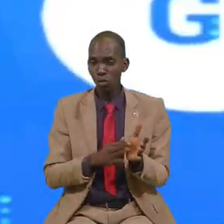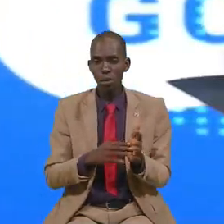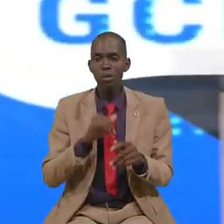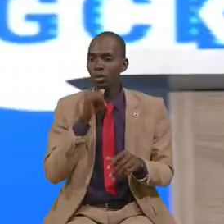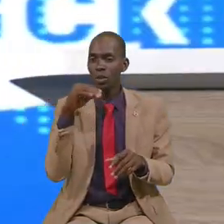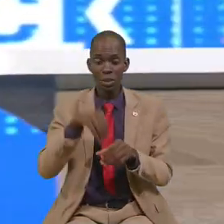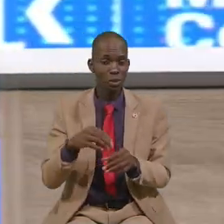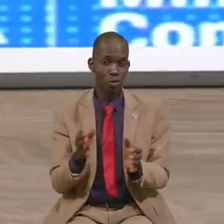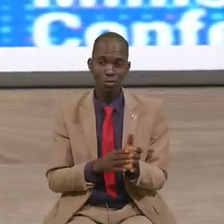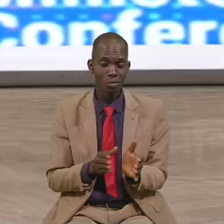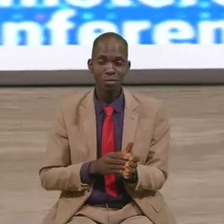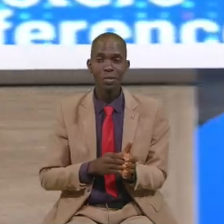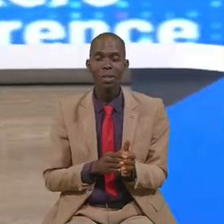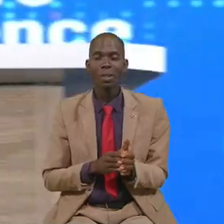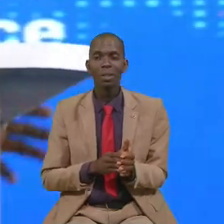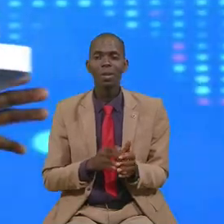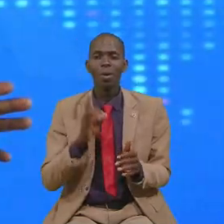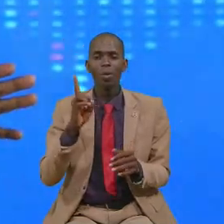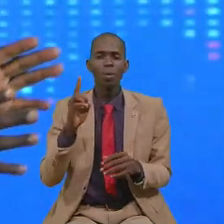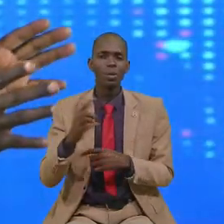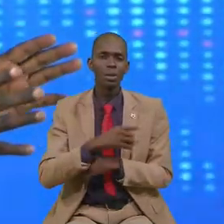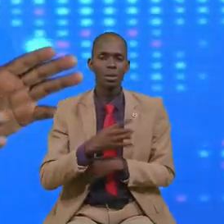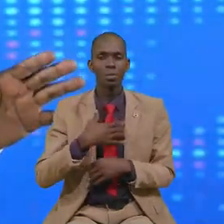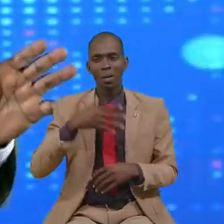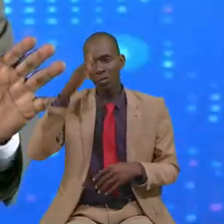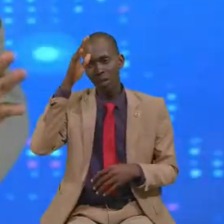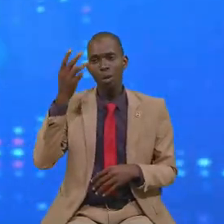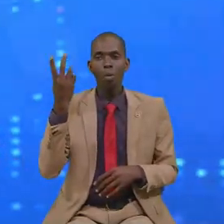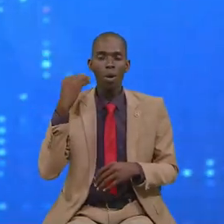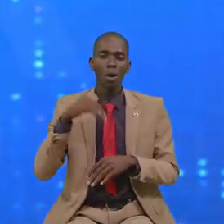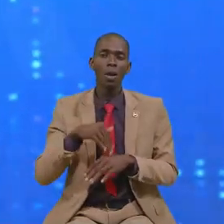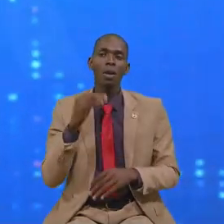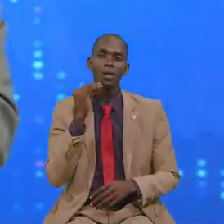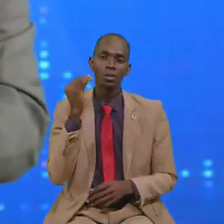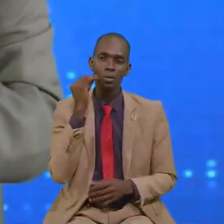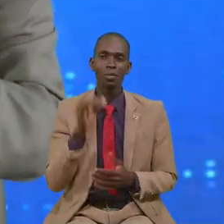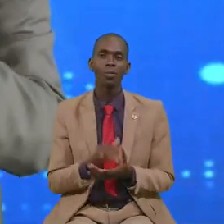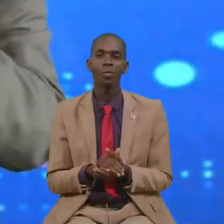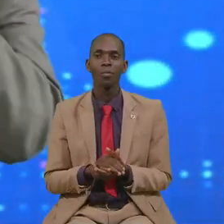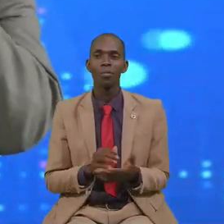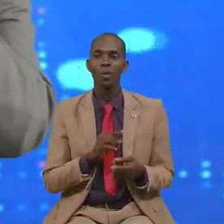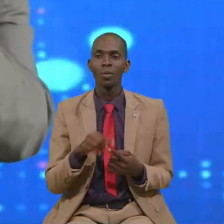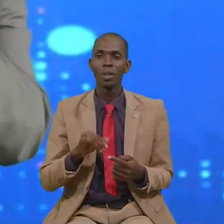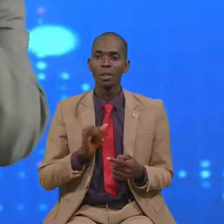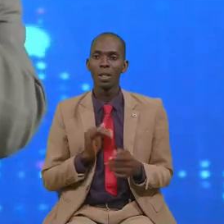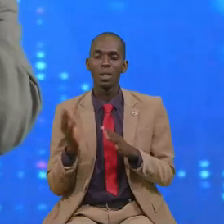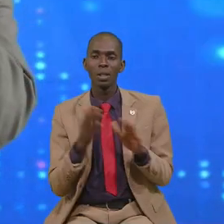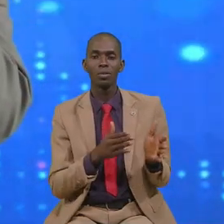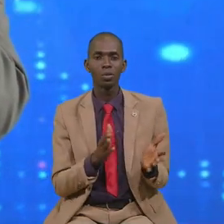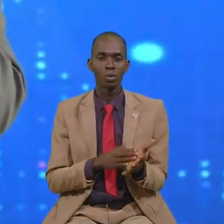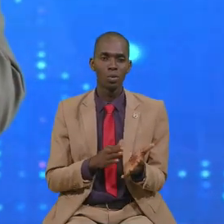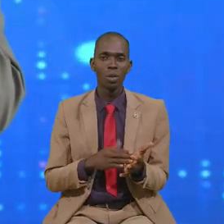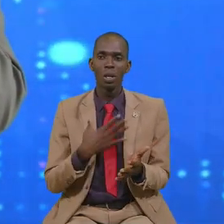my father was at home when I left school, and I came